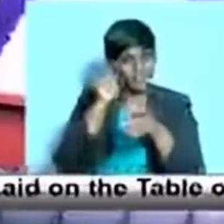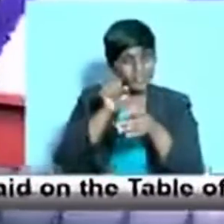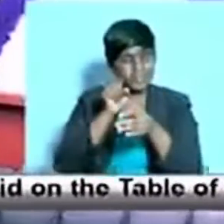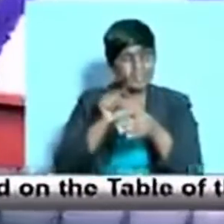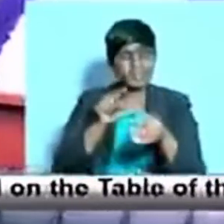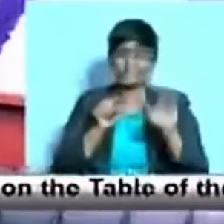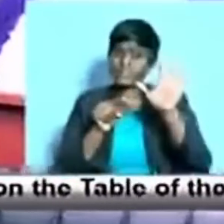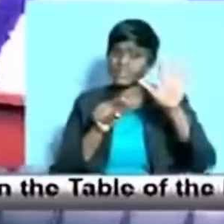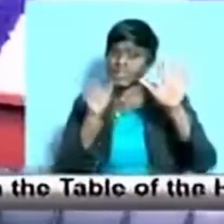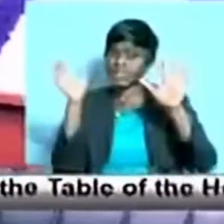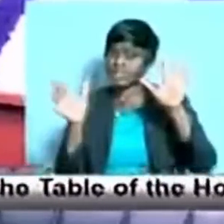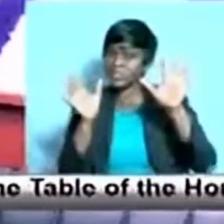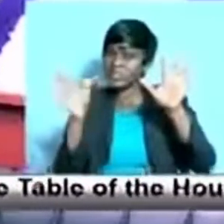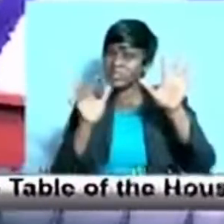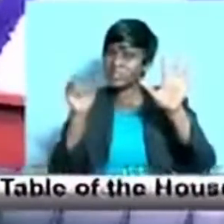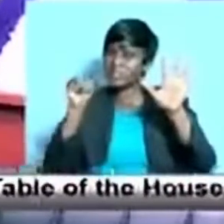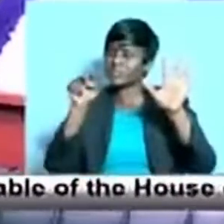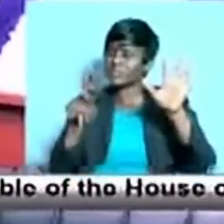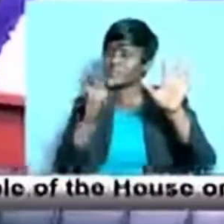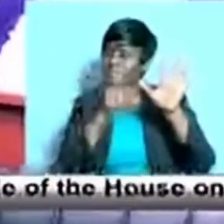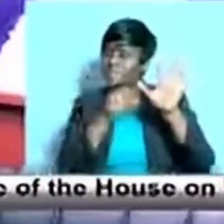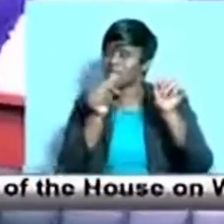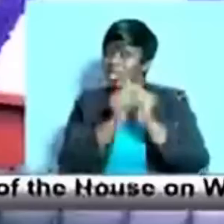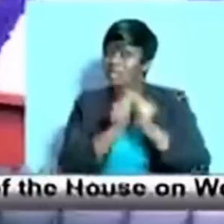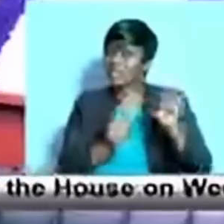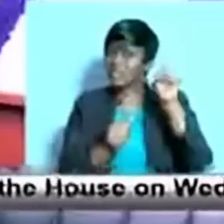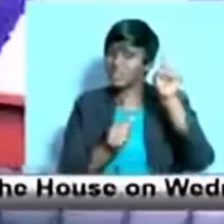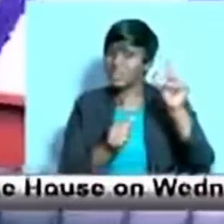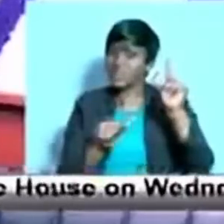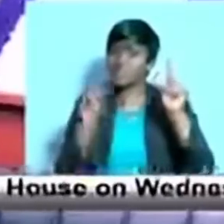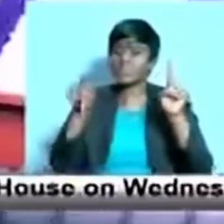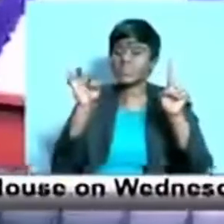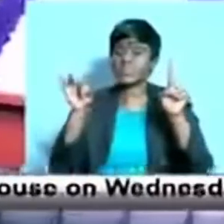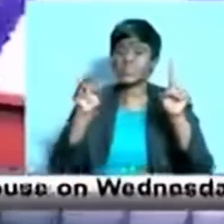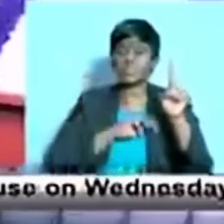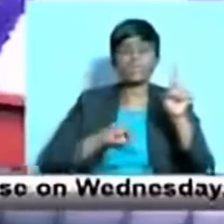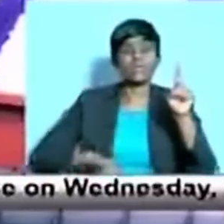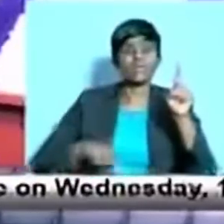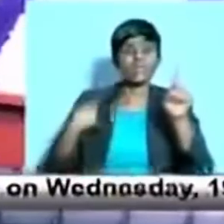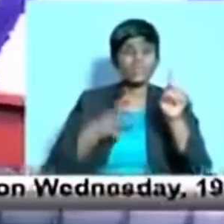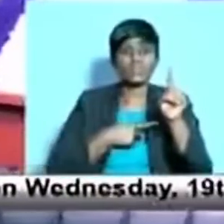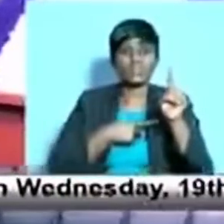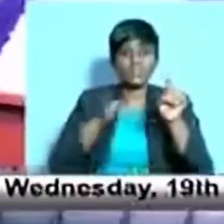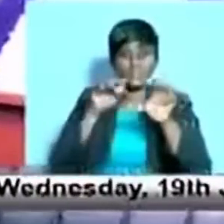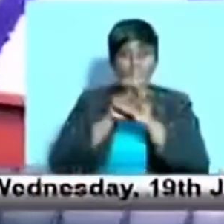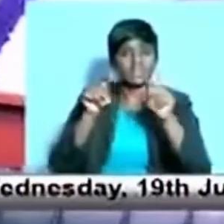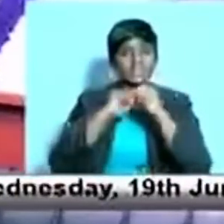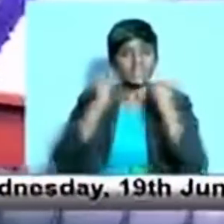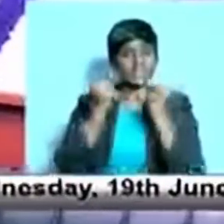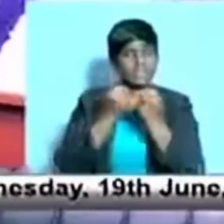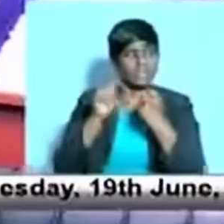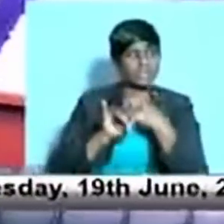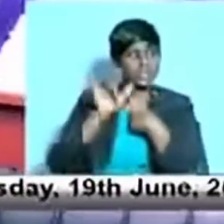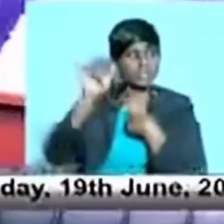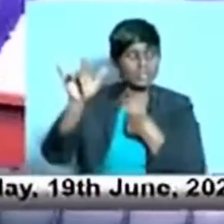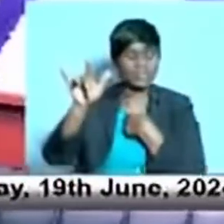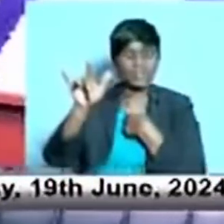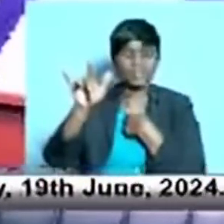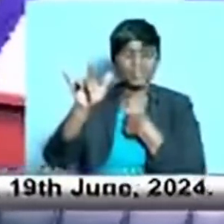5 UPND MPs and 1 PFMP on a delegation.